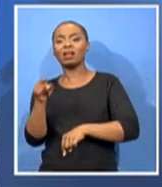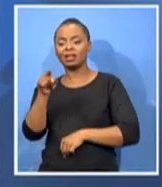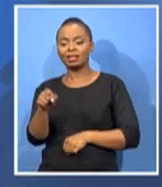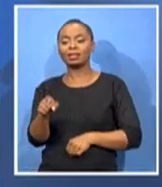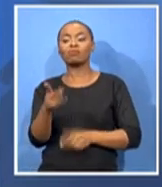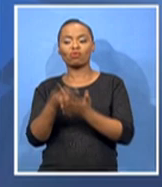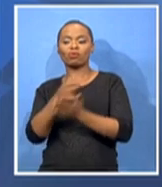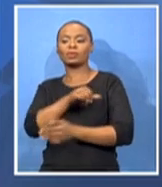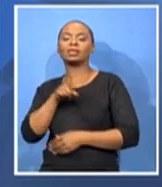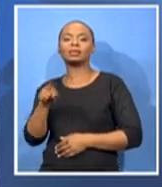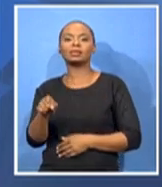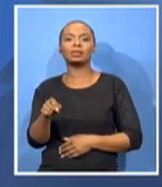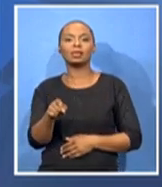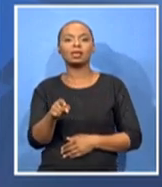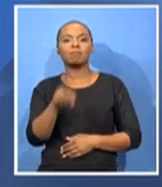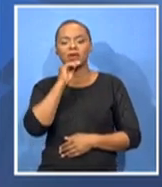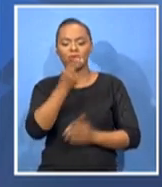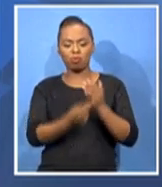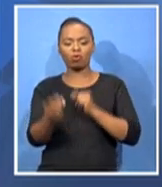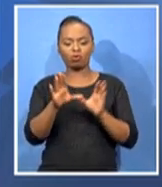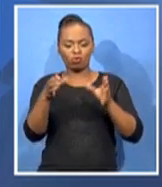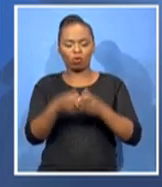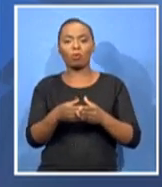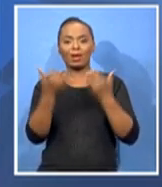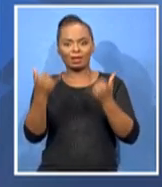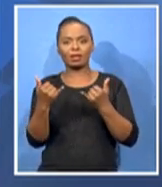them as much as they are victims, we're also treating